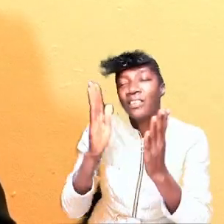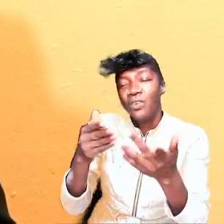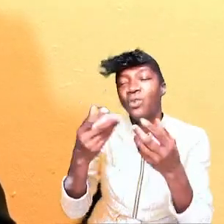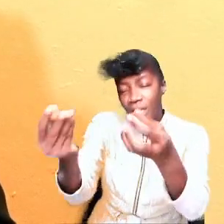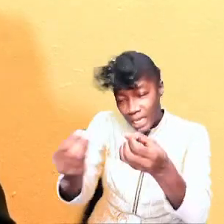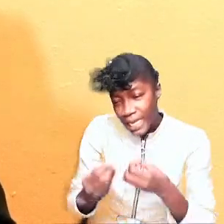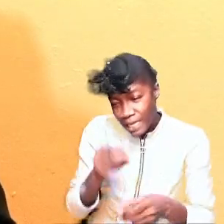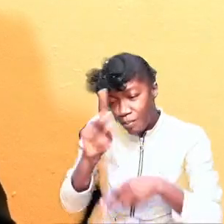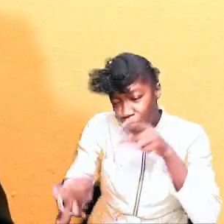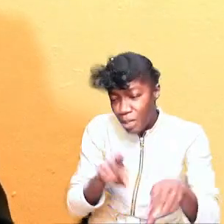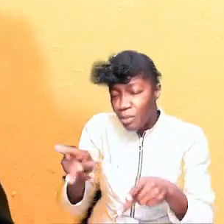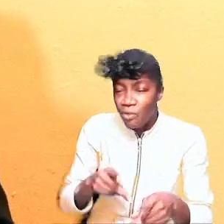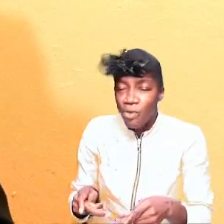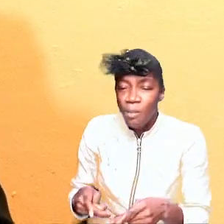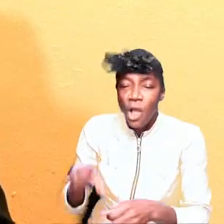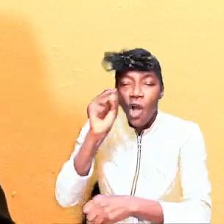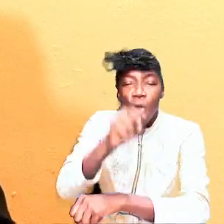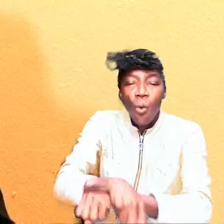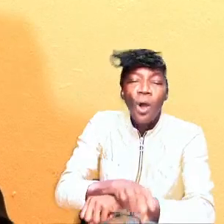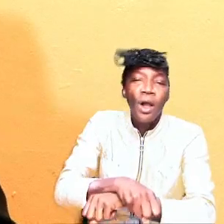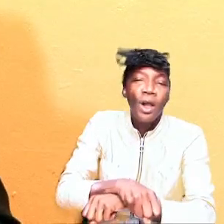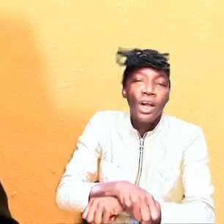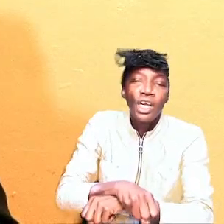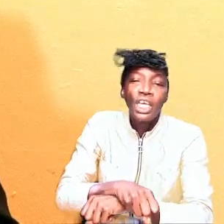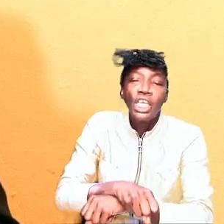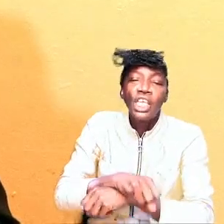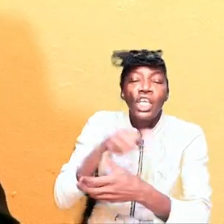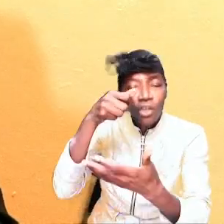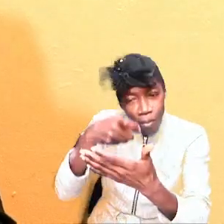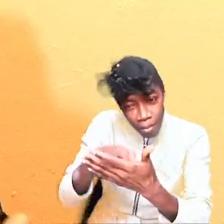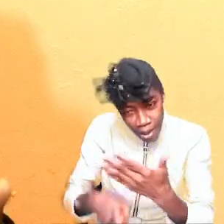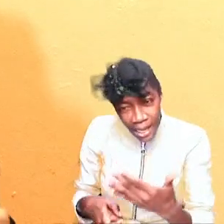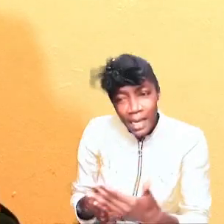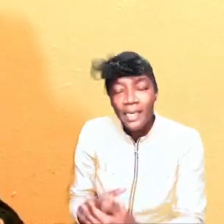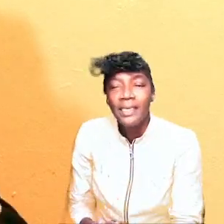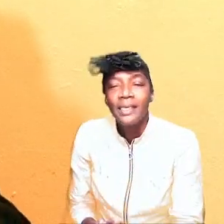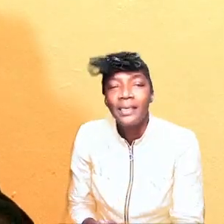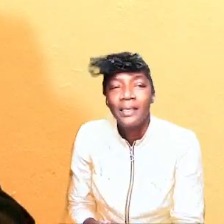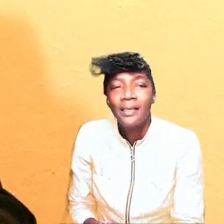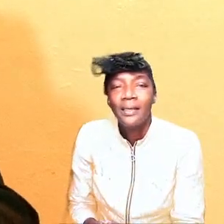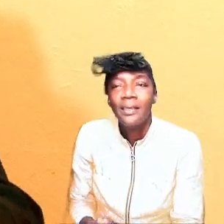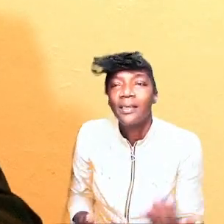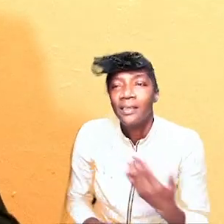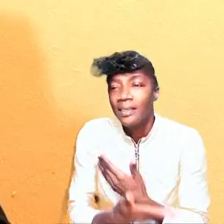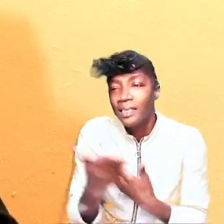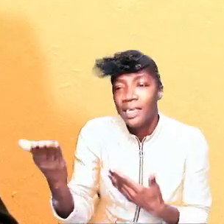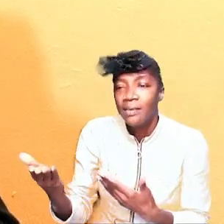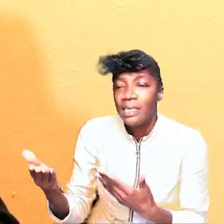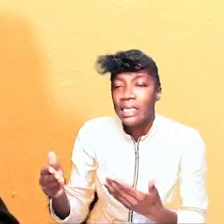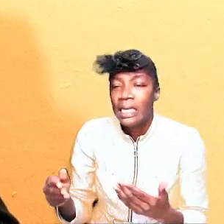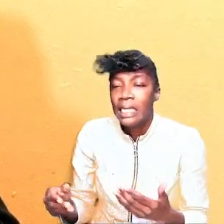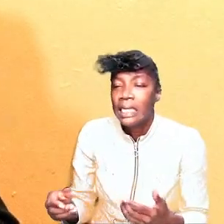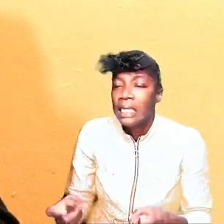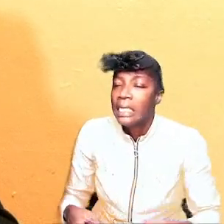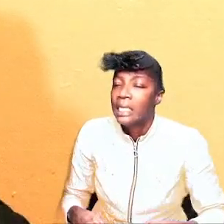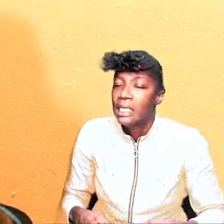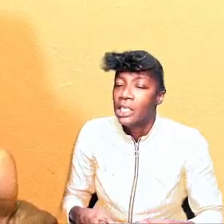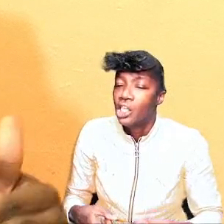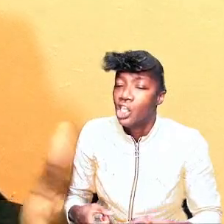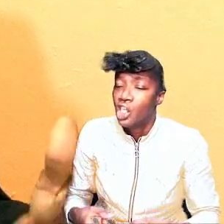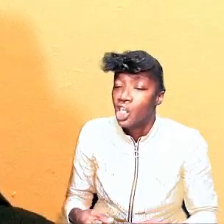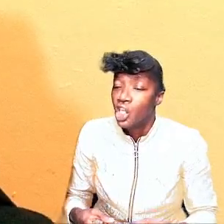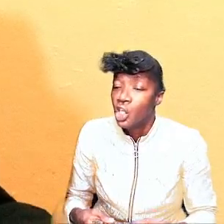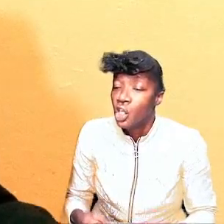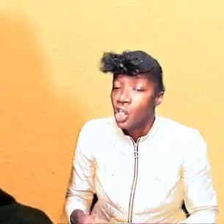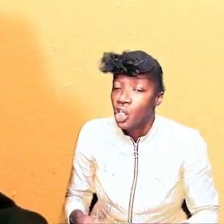your workplace to purchase. There is delivery service for a